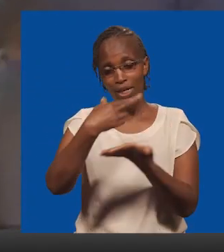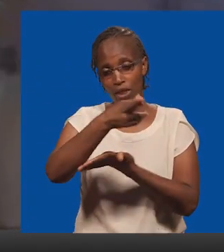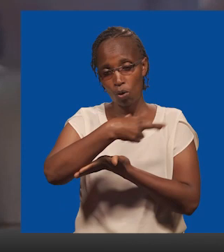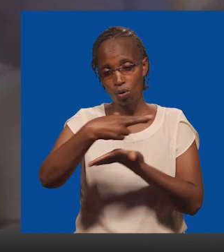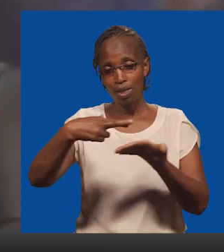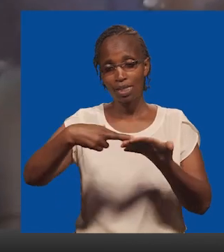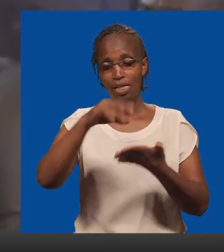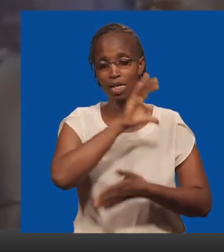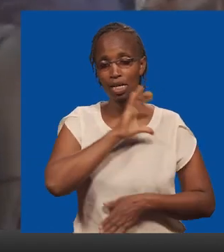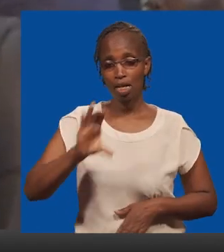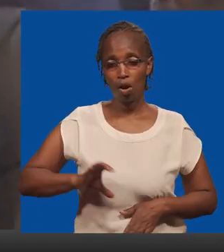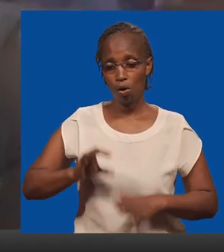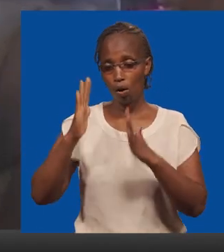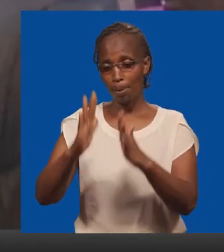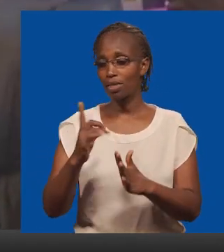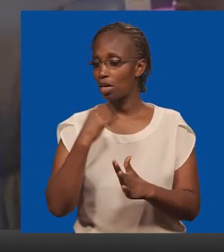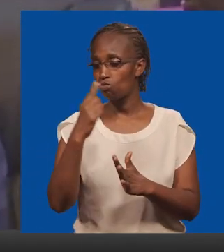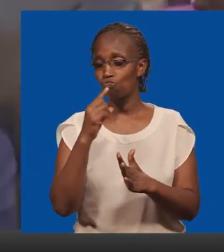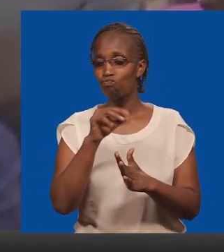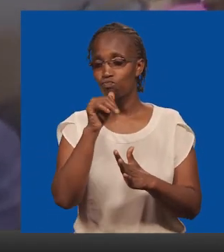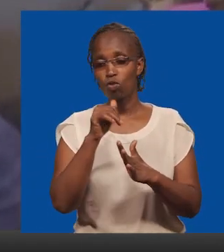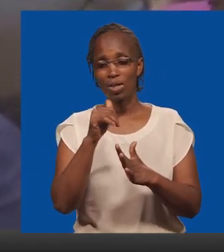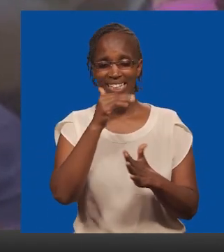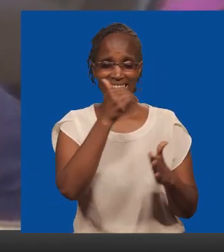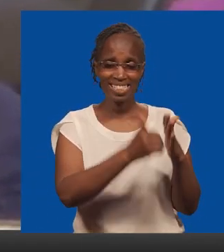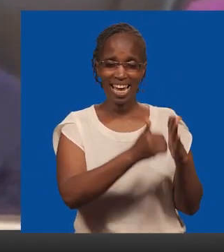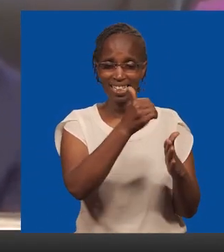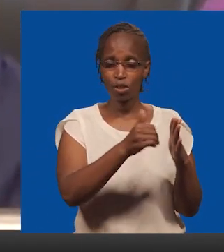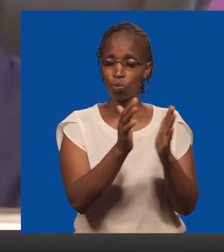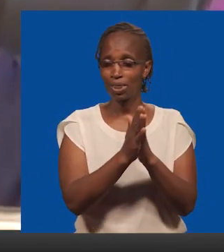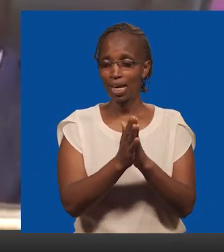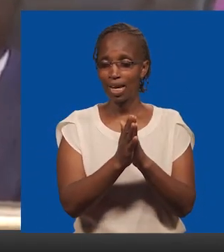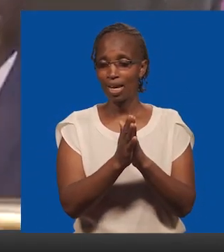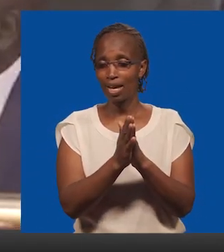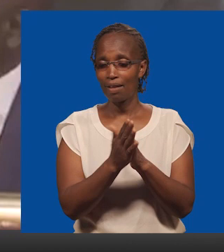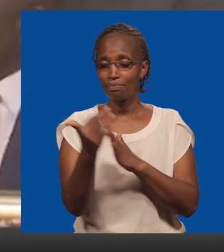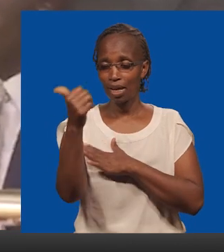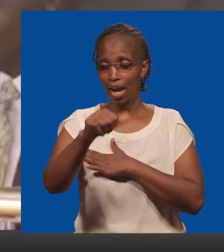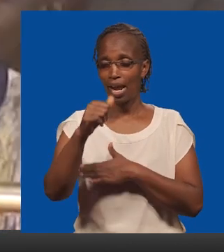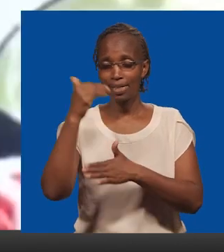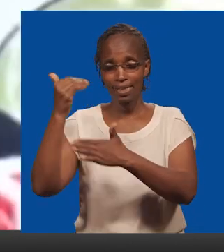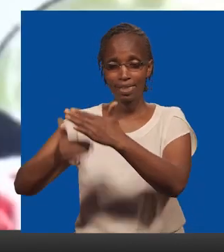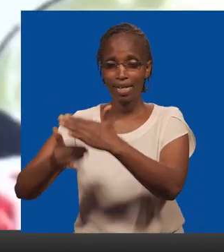kuhakikisha wanawasajili makamishina ambao hawataegemea upande wowote wa kisiasa.